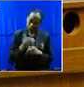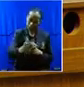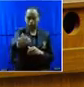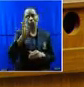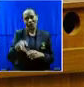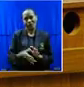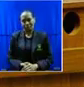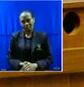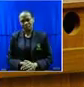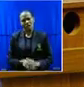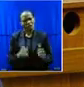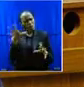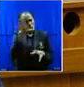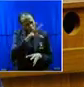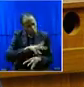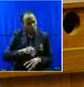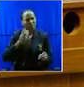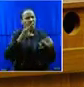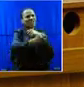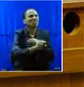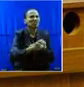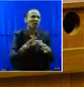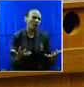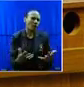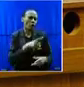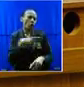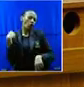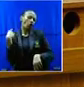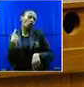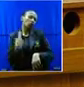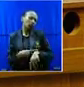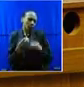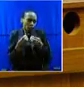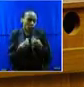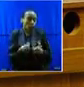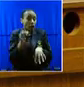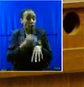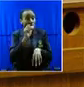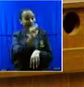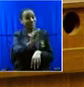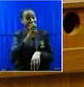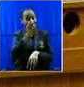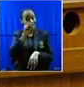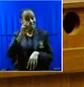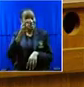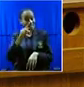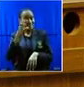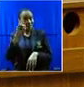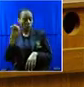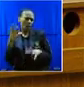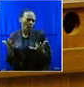To achieve this, a long-term solution to Eskom's debt burden will be